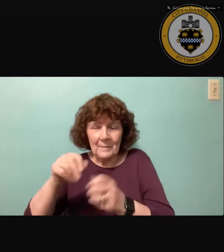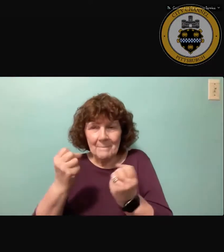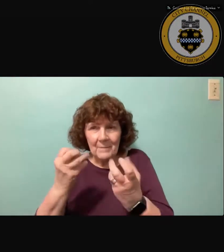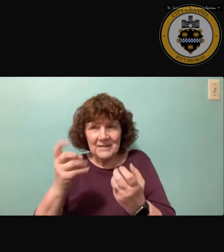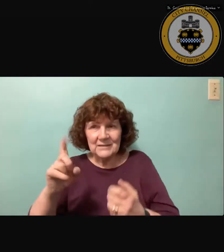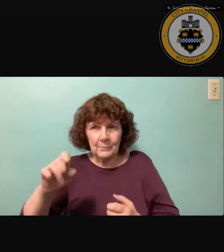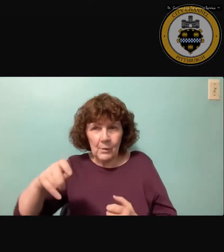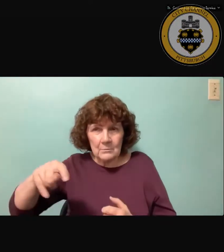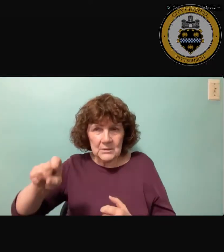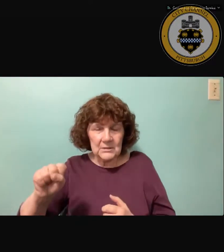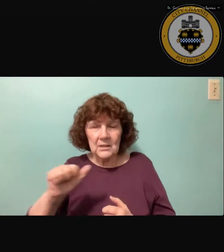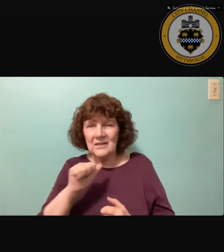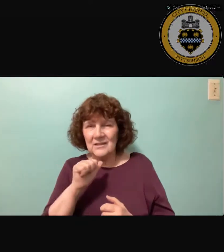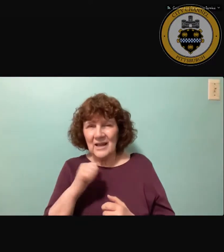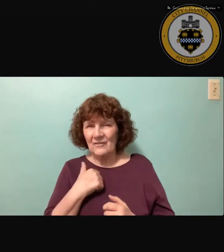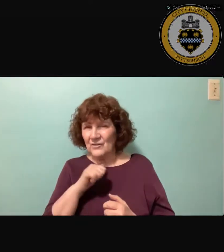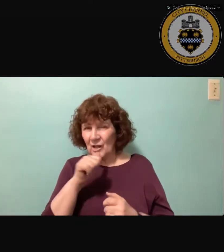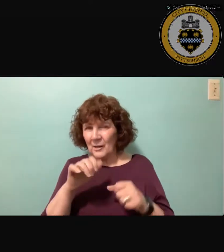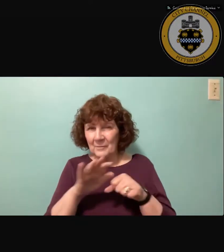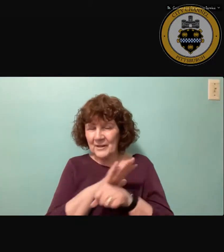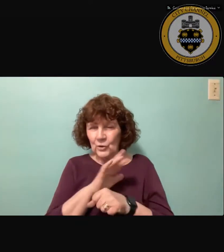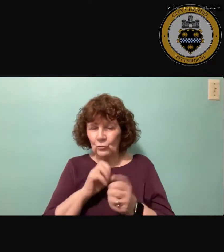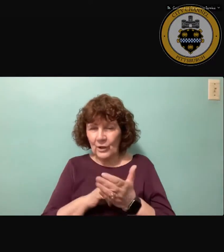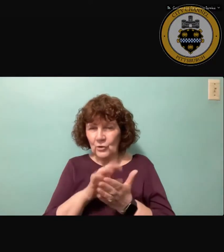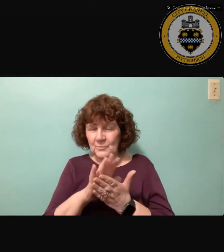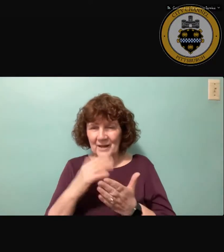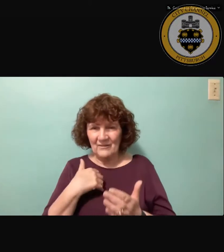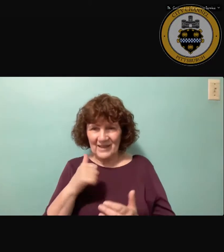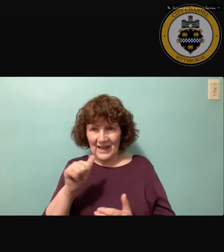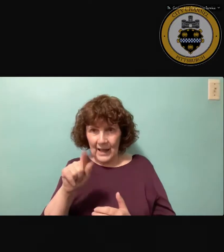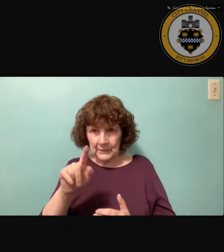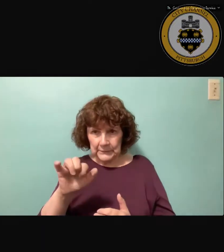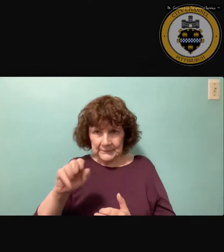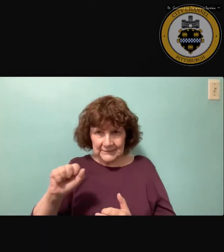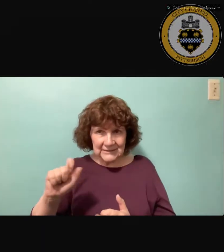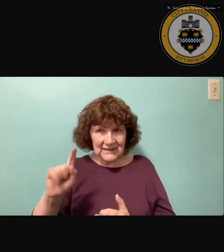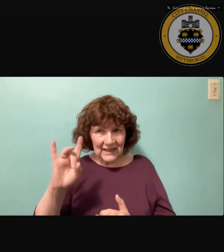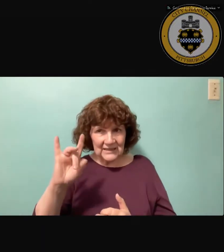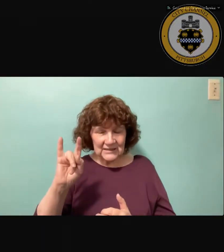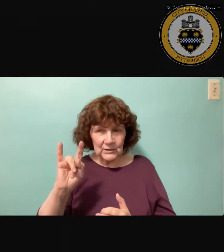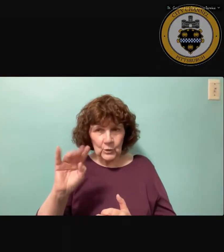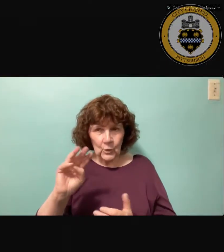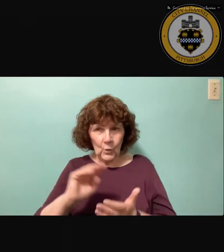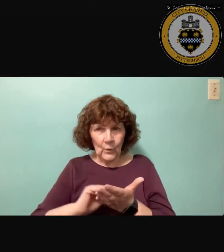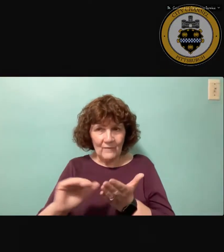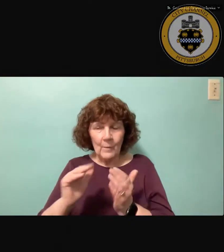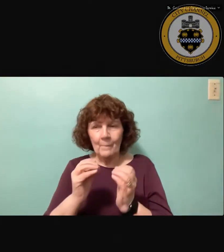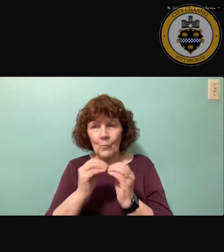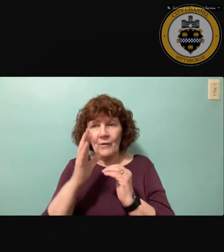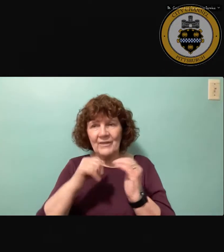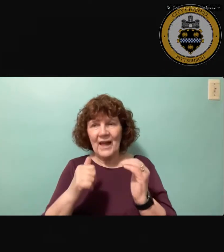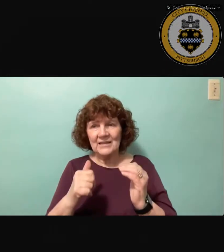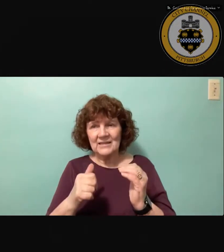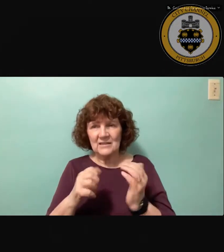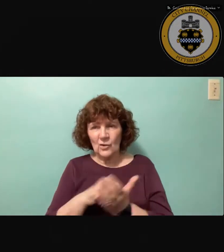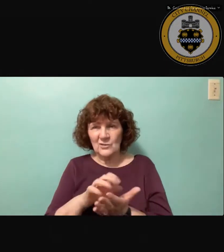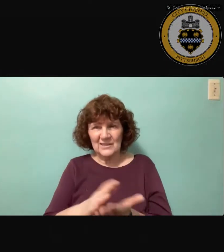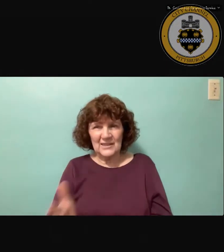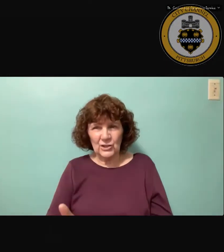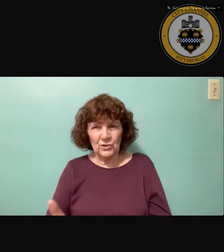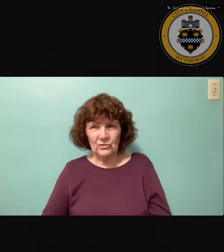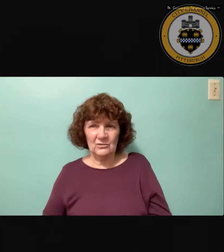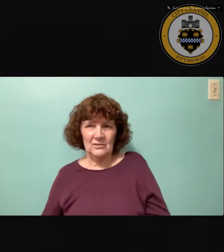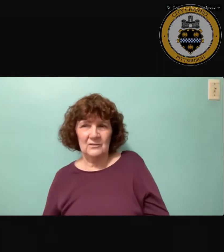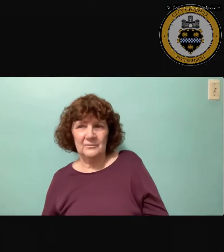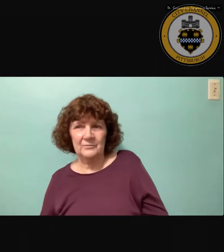show at least 18 waivers in 2019, so more than is noted here. I'm not entirely sure